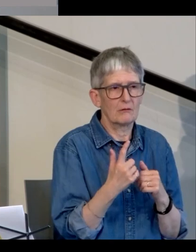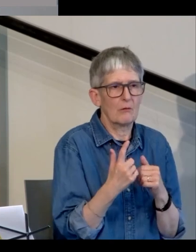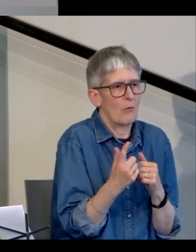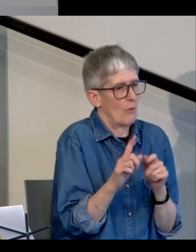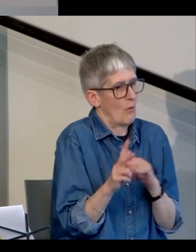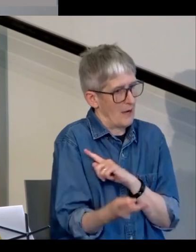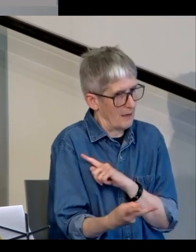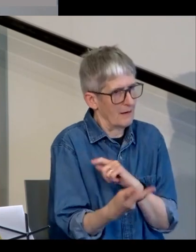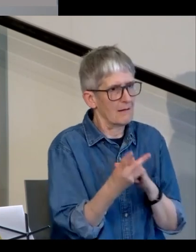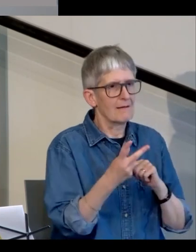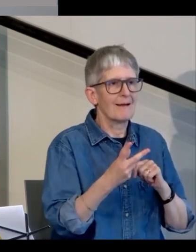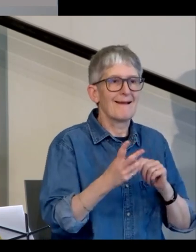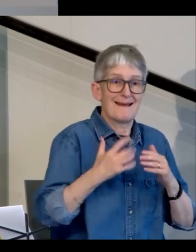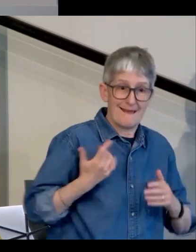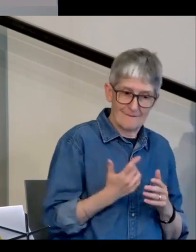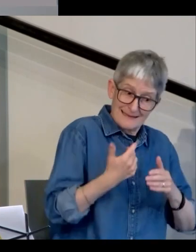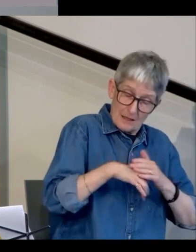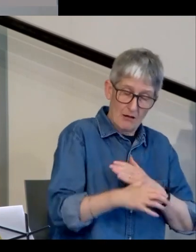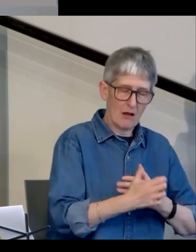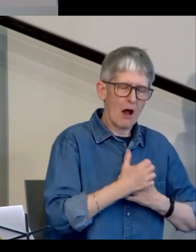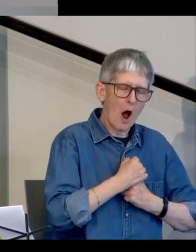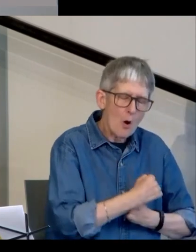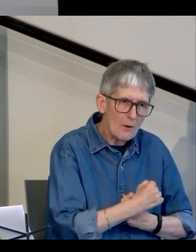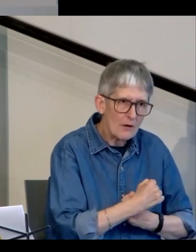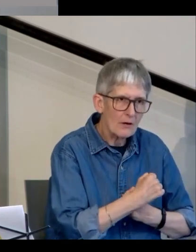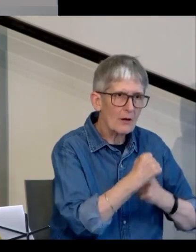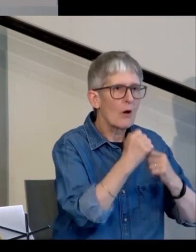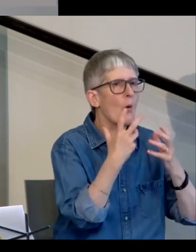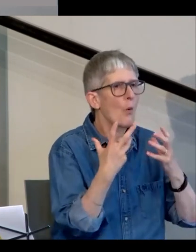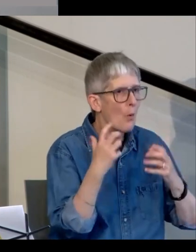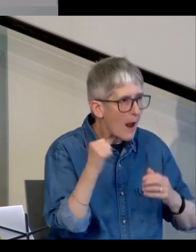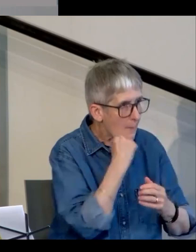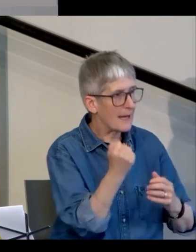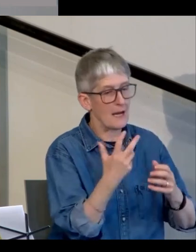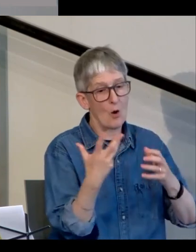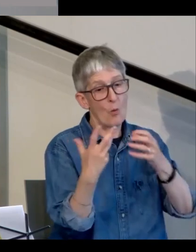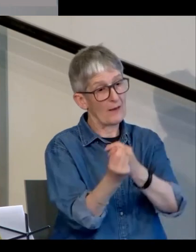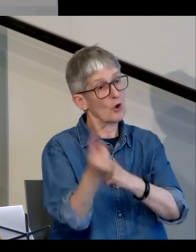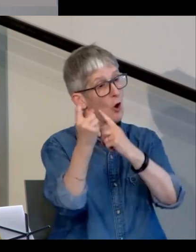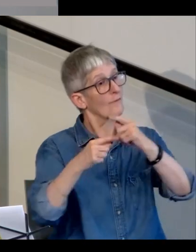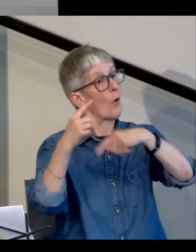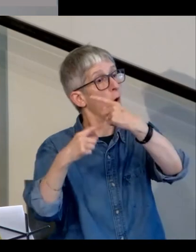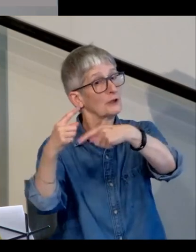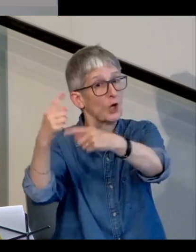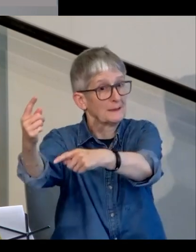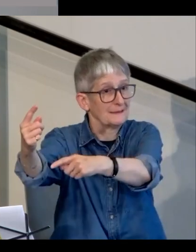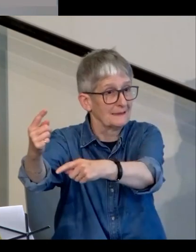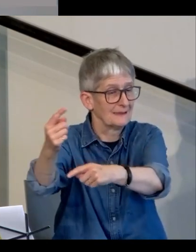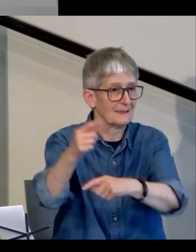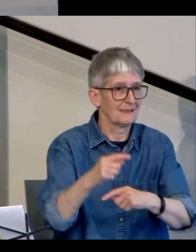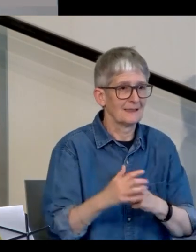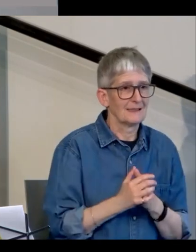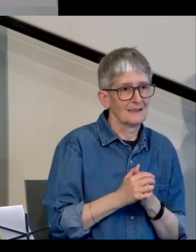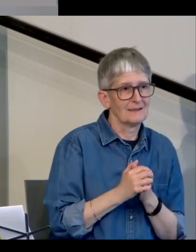Instead, we can live in hopeful expectation of being with God for all eternity. So, we can